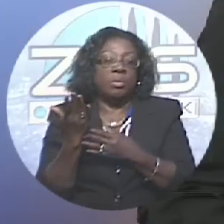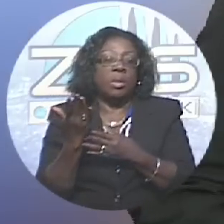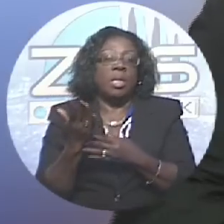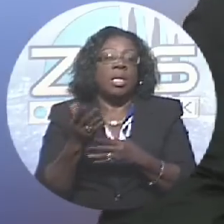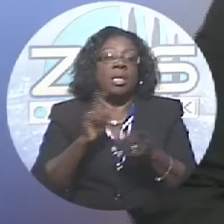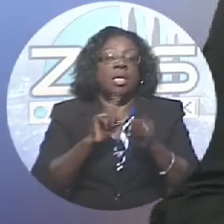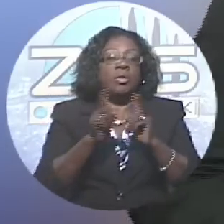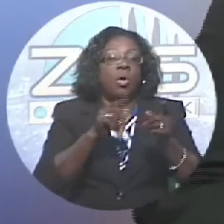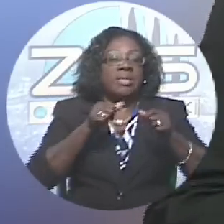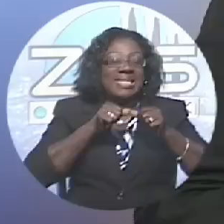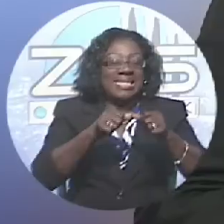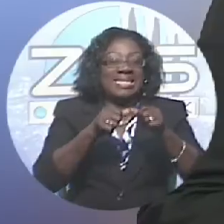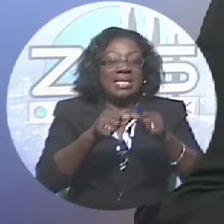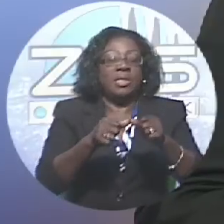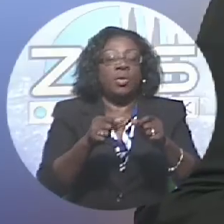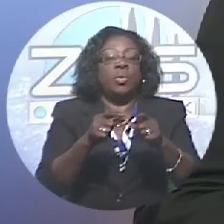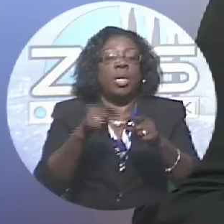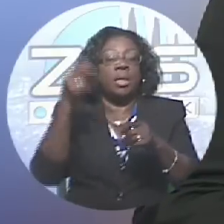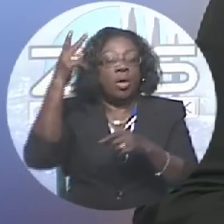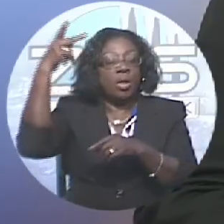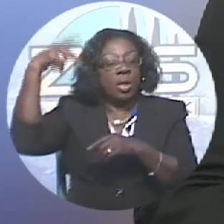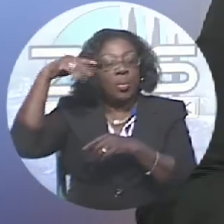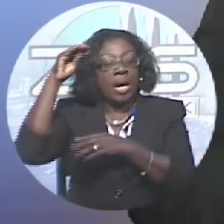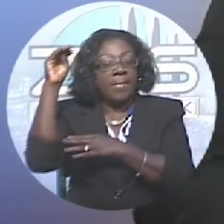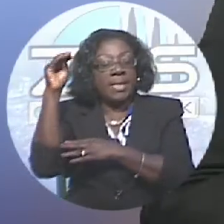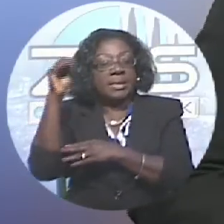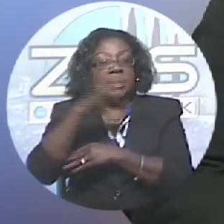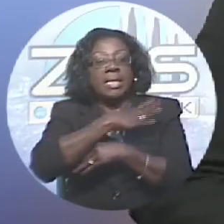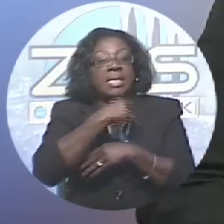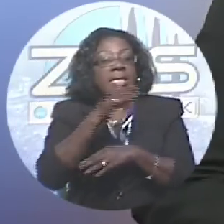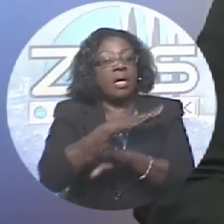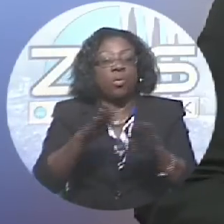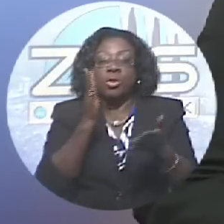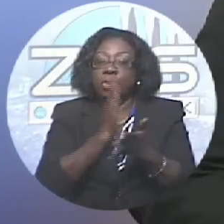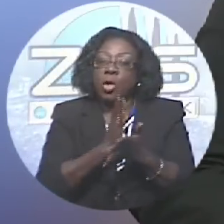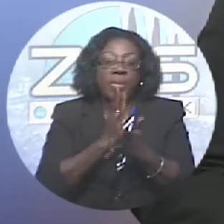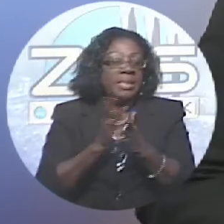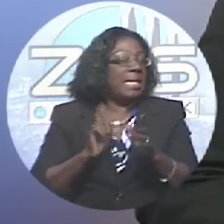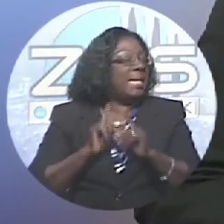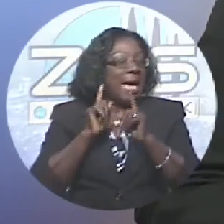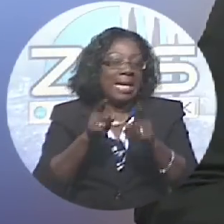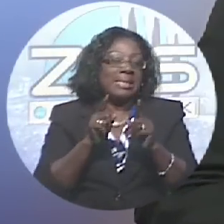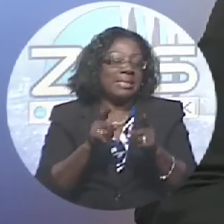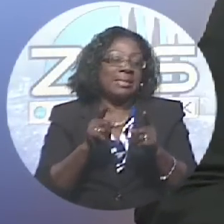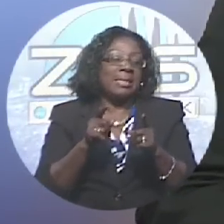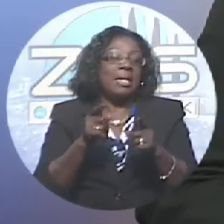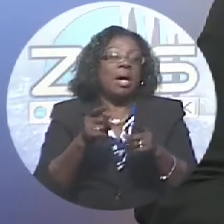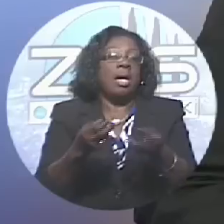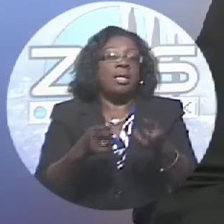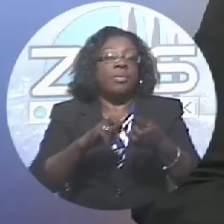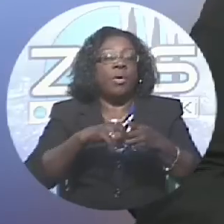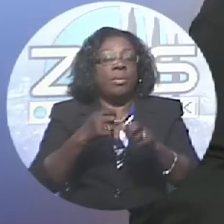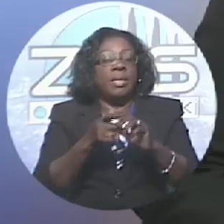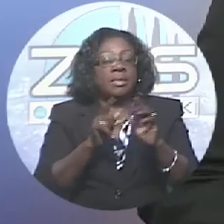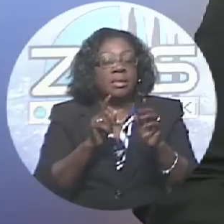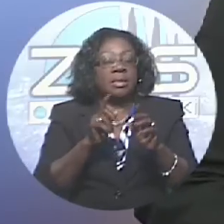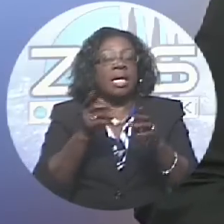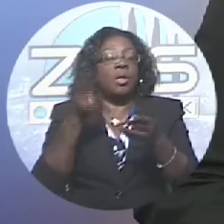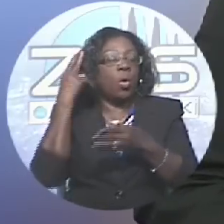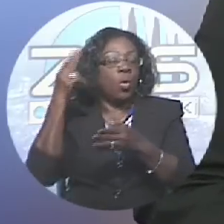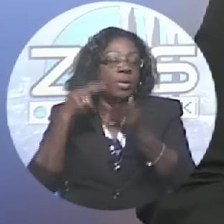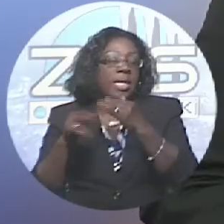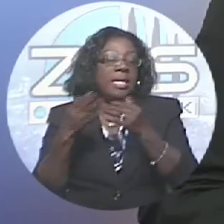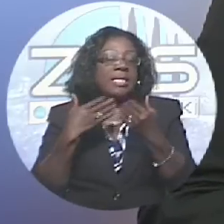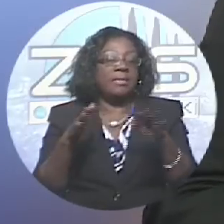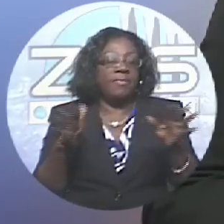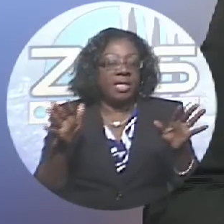Now talks continue, and according to Prime Minister Christie, they won't stop until a resolution is reached, whether agreeably or not. He is also pushing